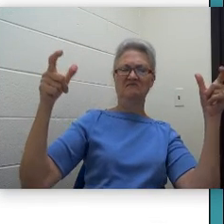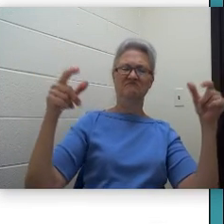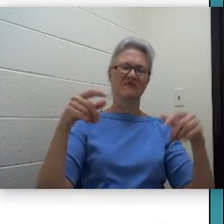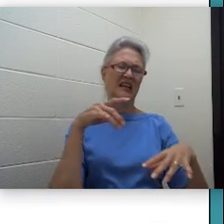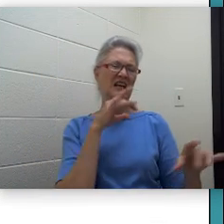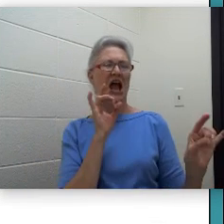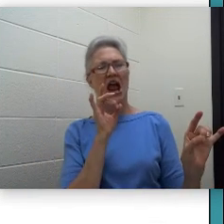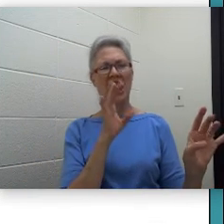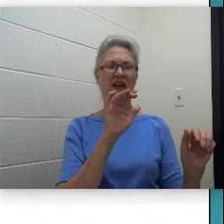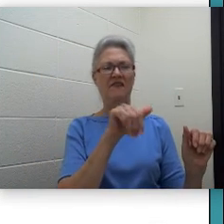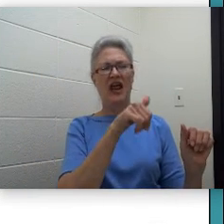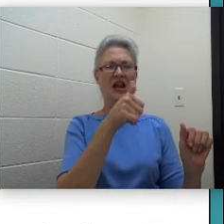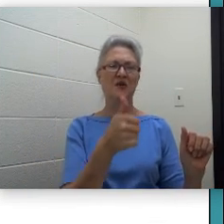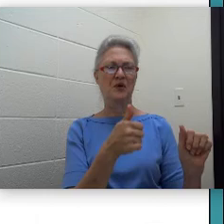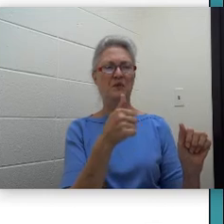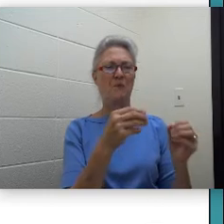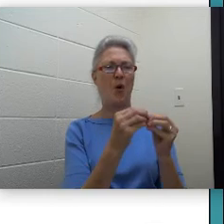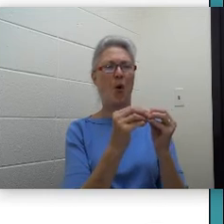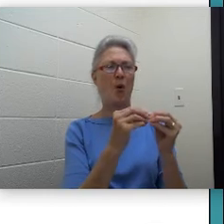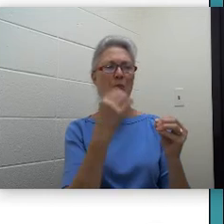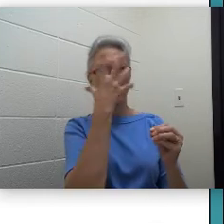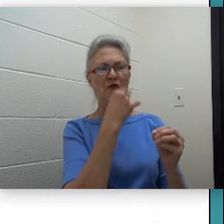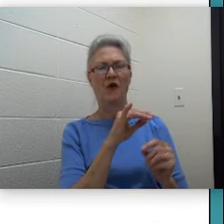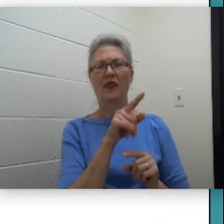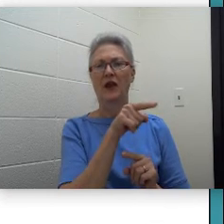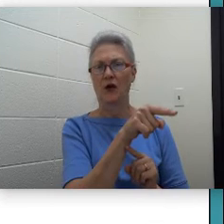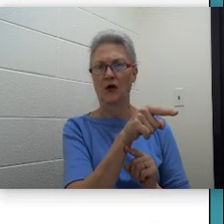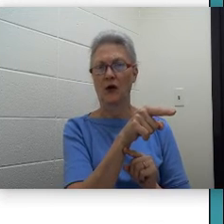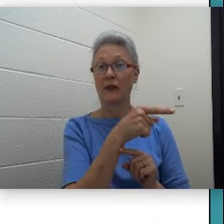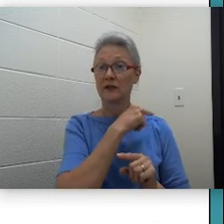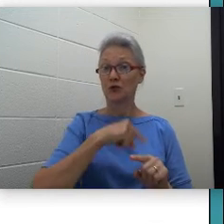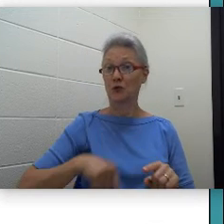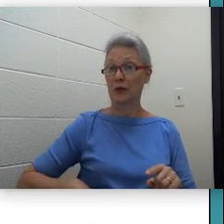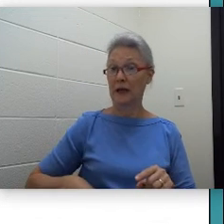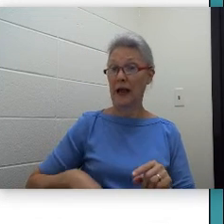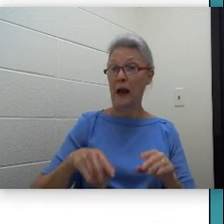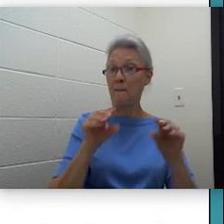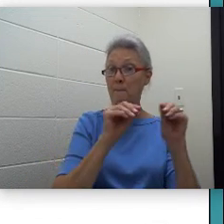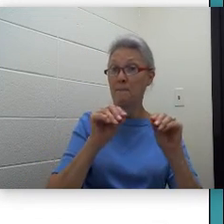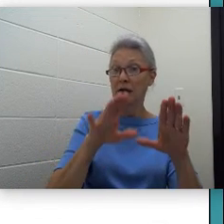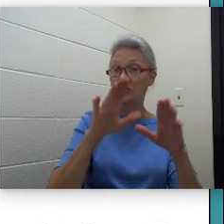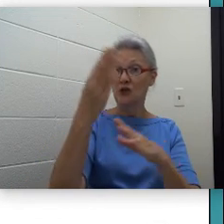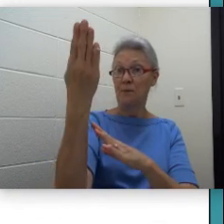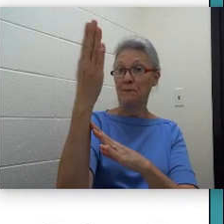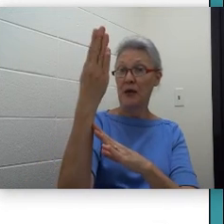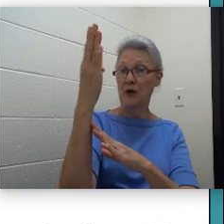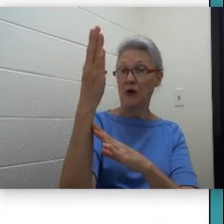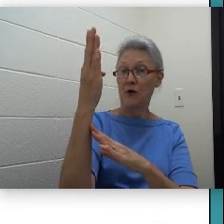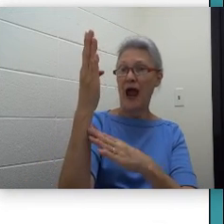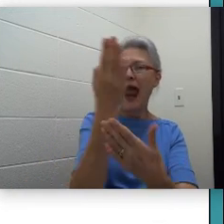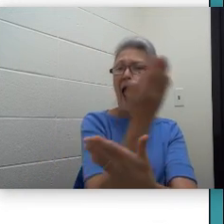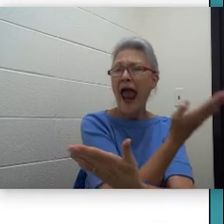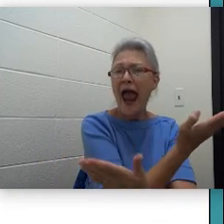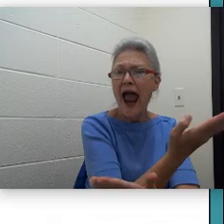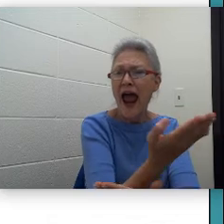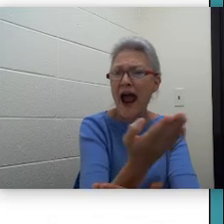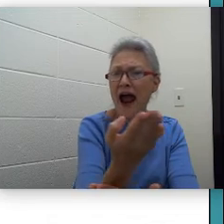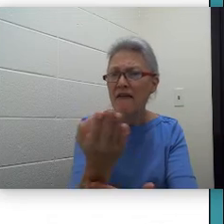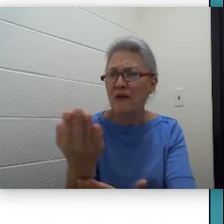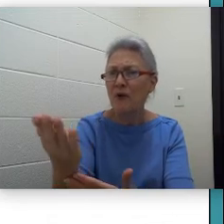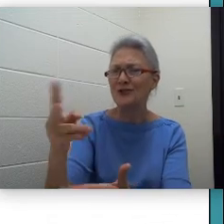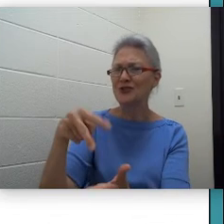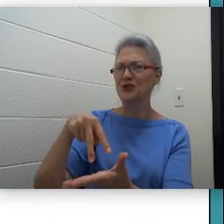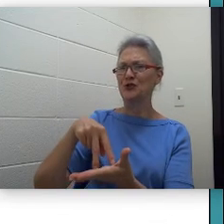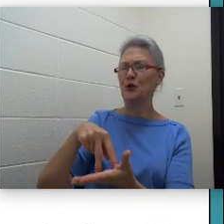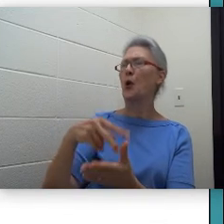might surpass her in beauty. This queen had a magic mirror. Every morning she stood before it,